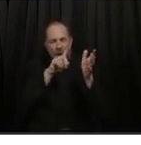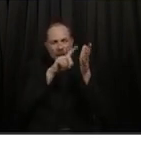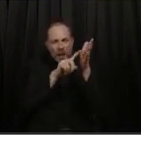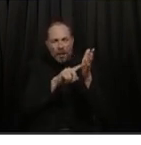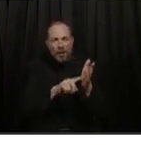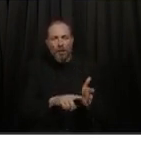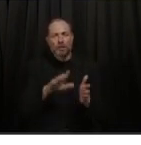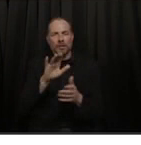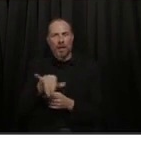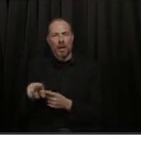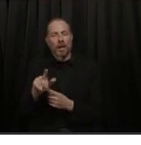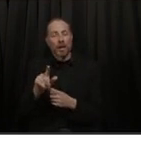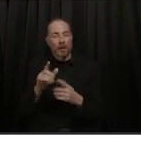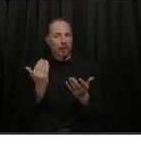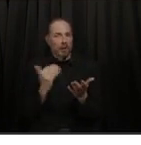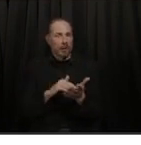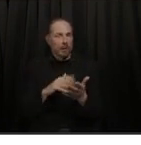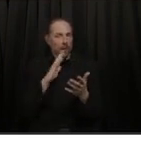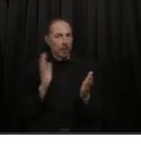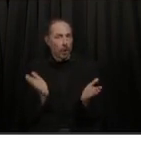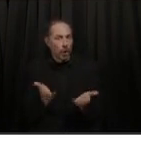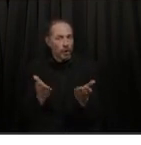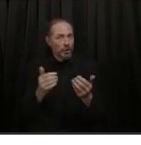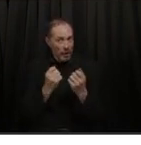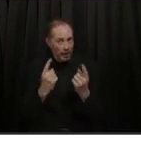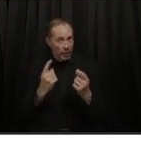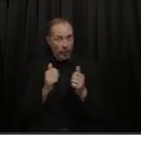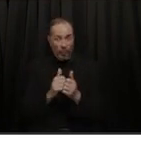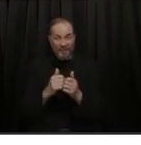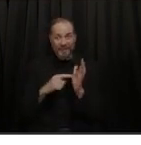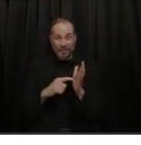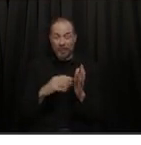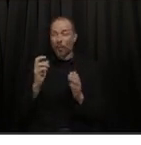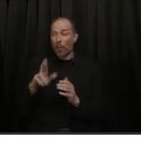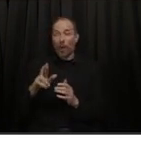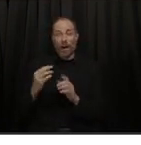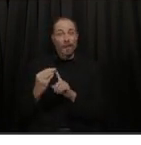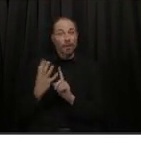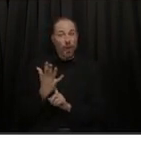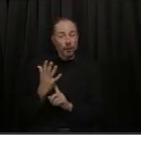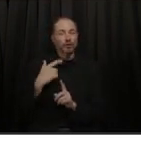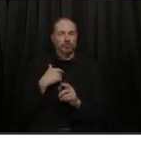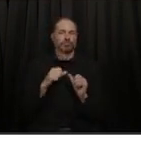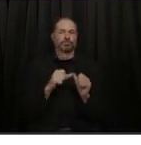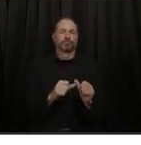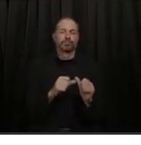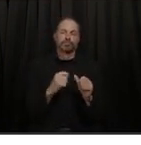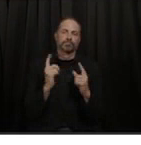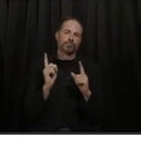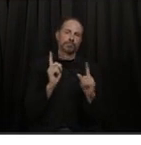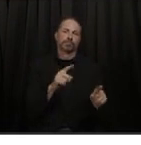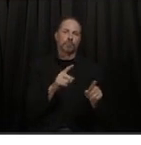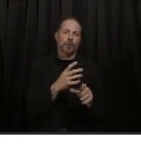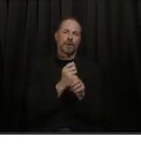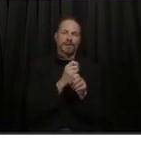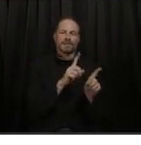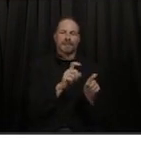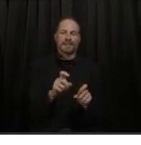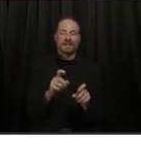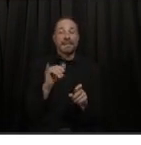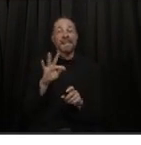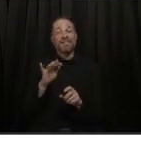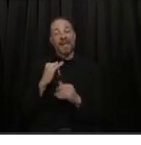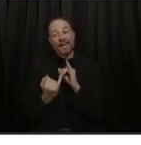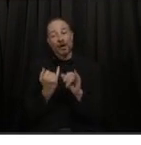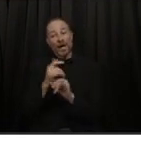here. And again, we encourage anyone with symptoms or an exposure to be tested for COVID-19. International travelers or others who believe that